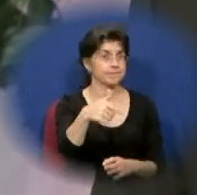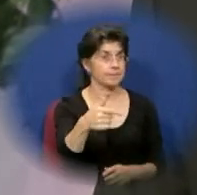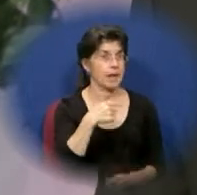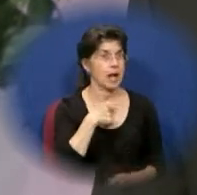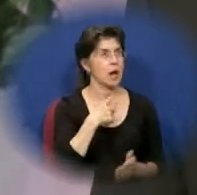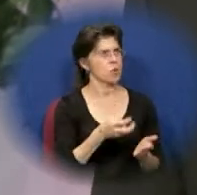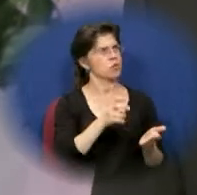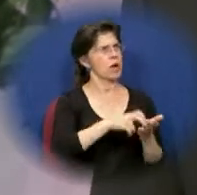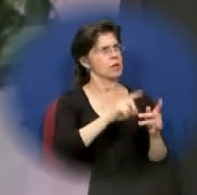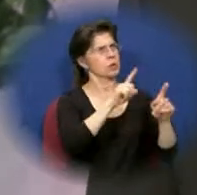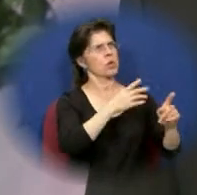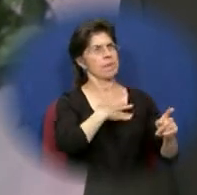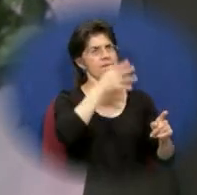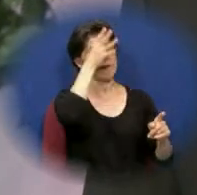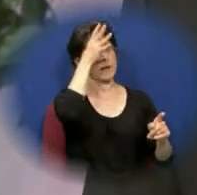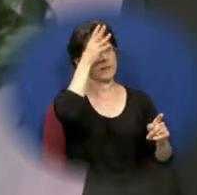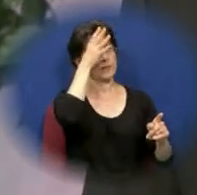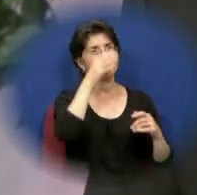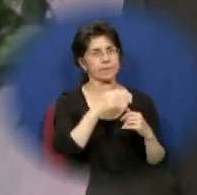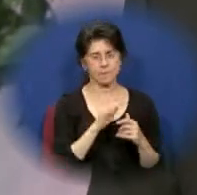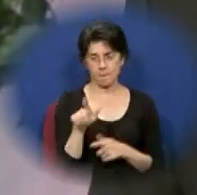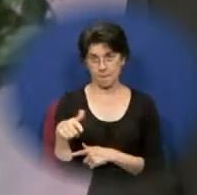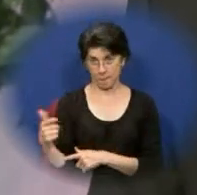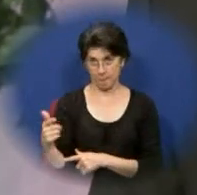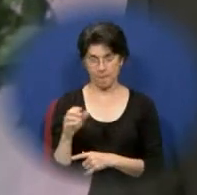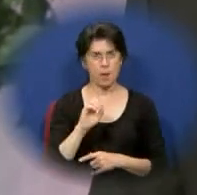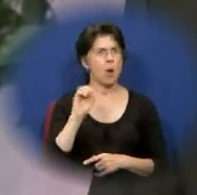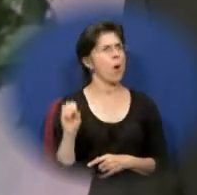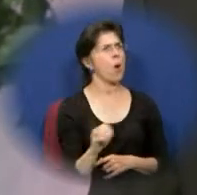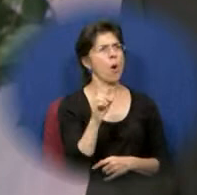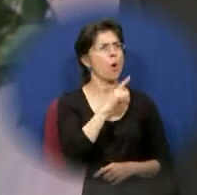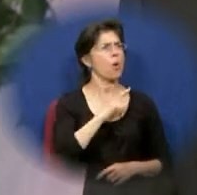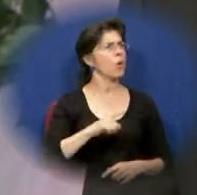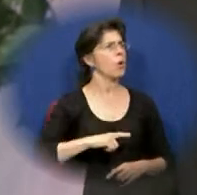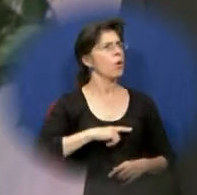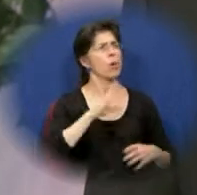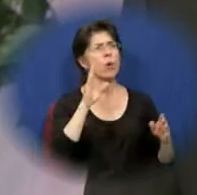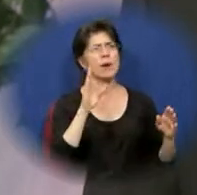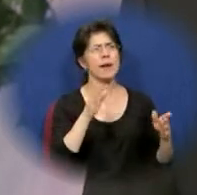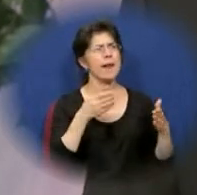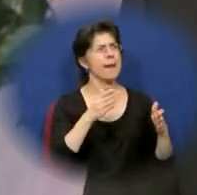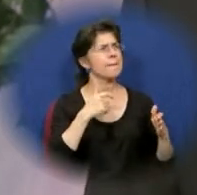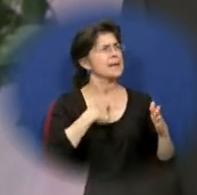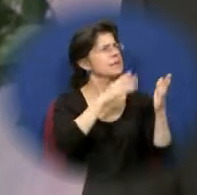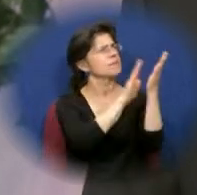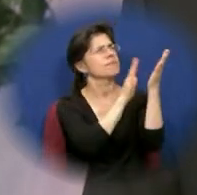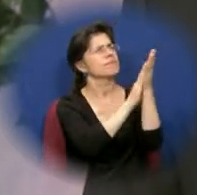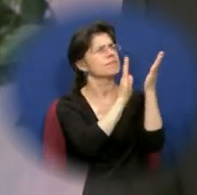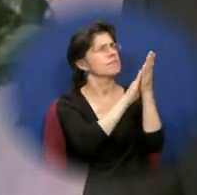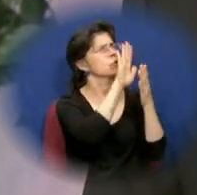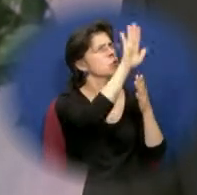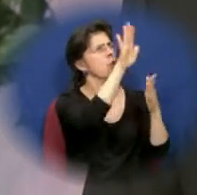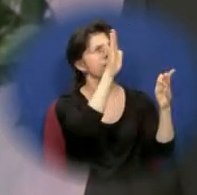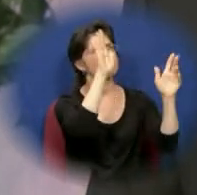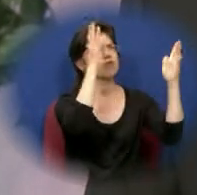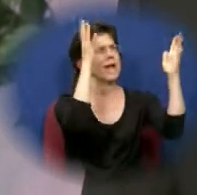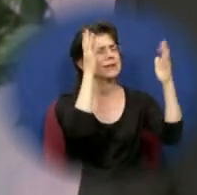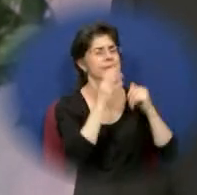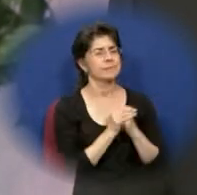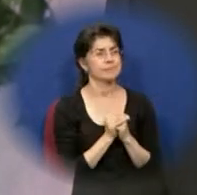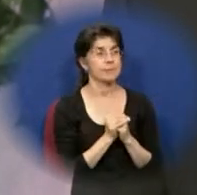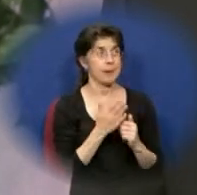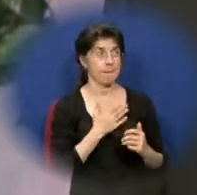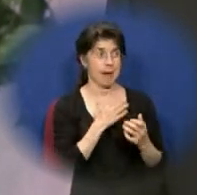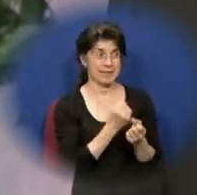I will rise and go to my father. O Lord, open my lips, and my mouth shall proclaim your praise. My sacrifice, O God,